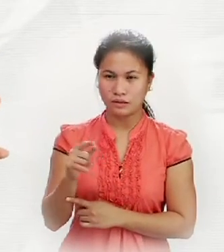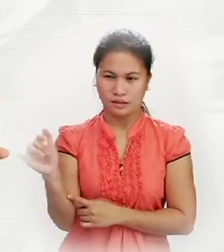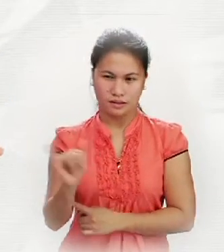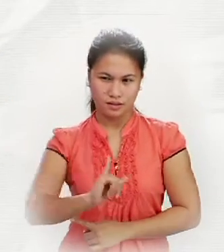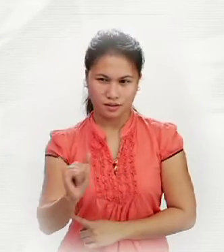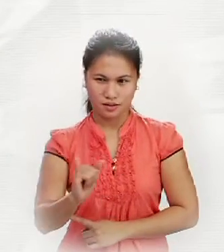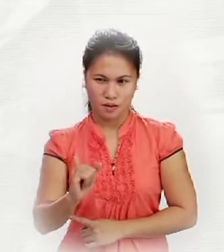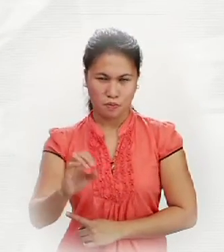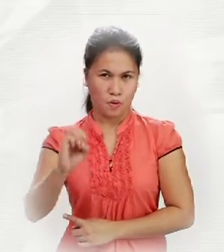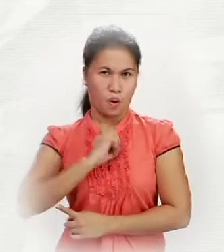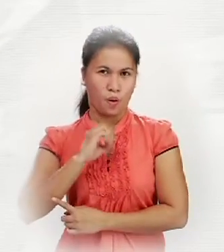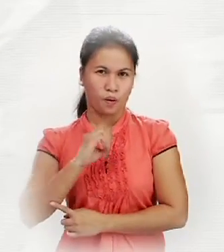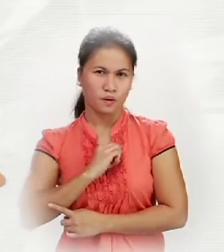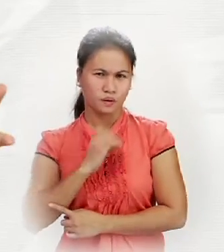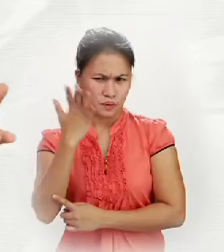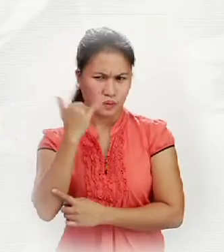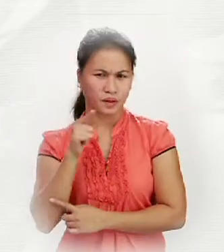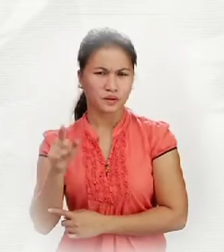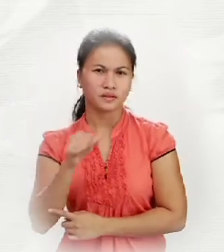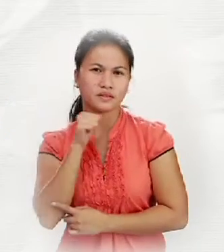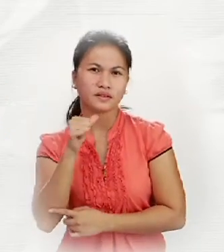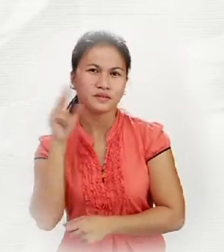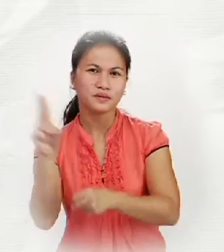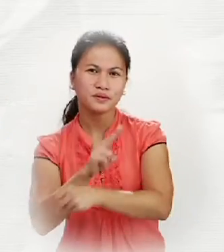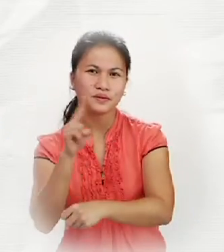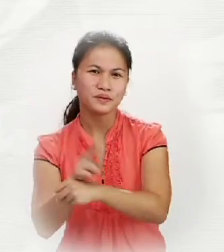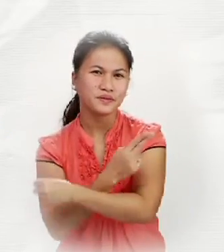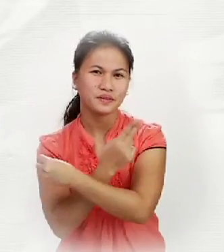villa. Why don't you use it?